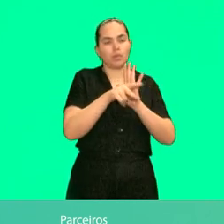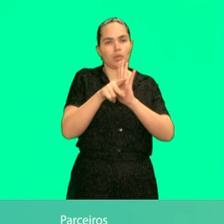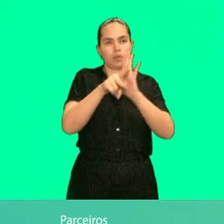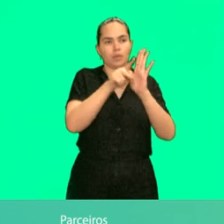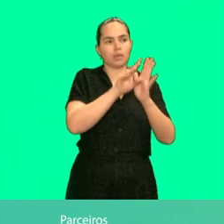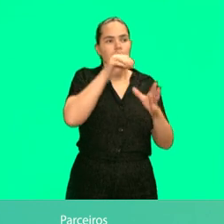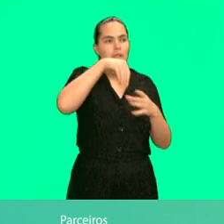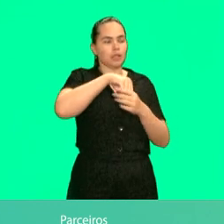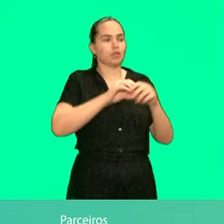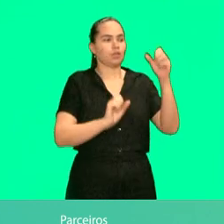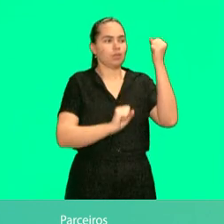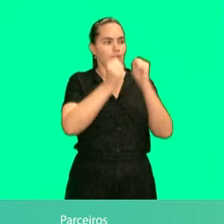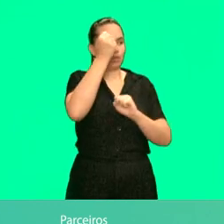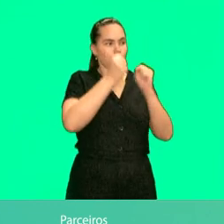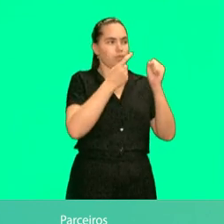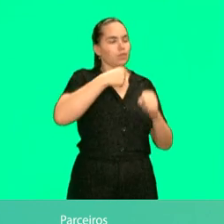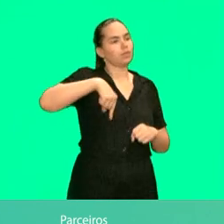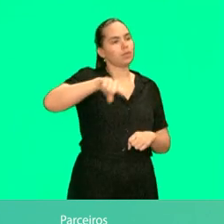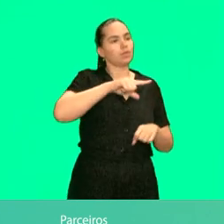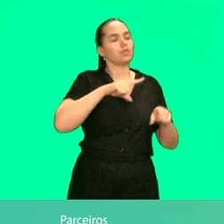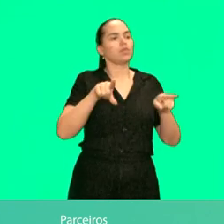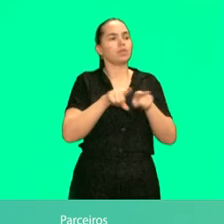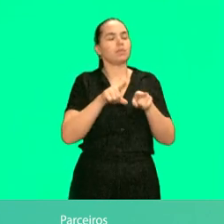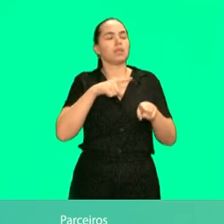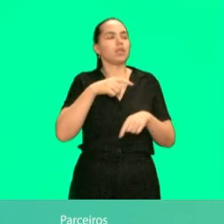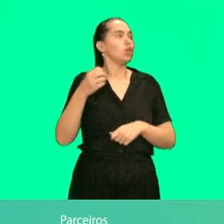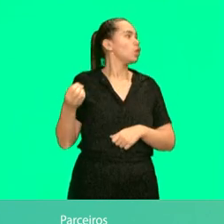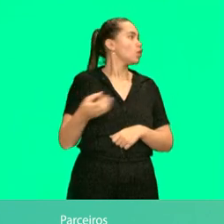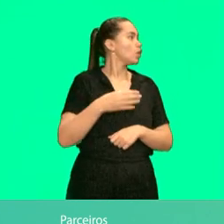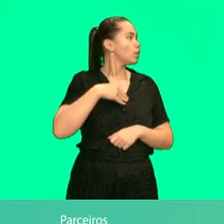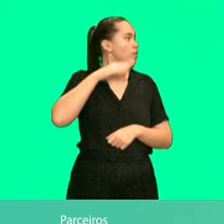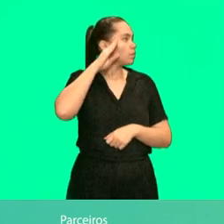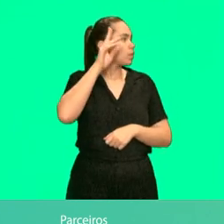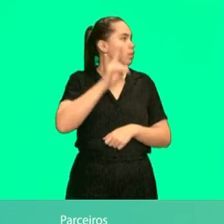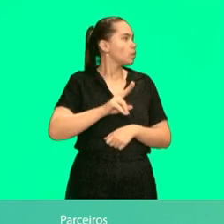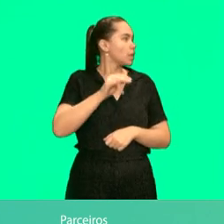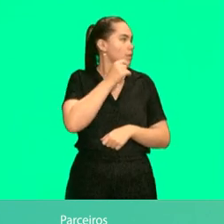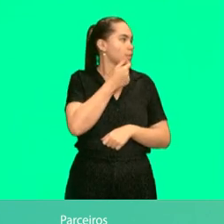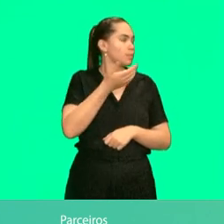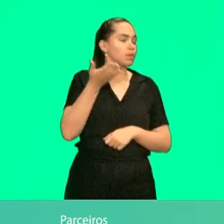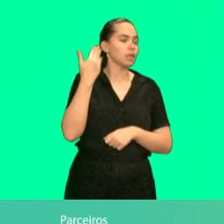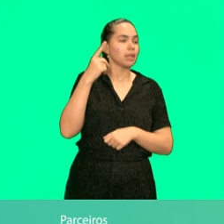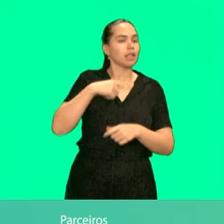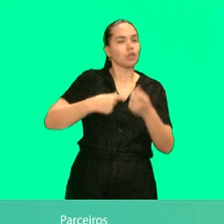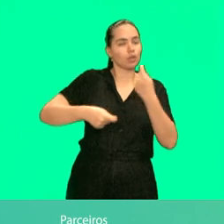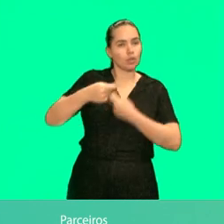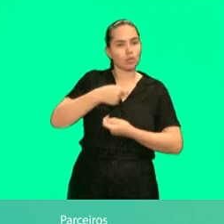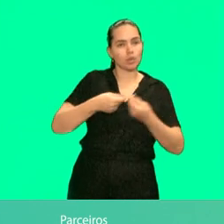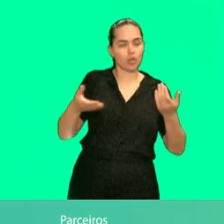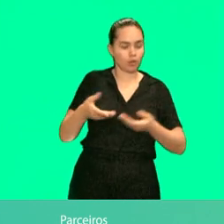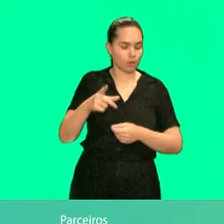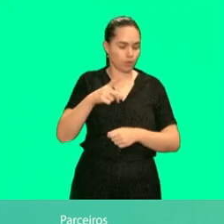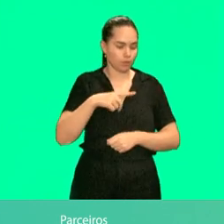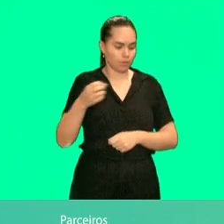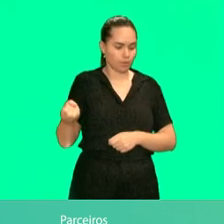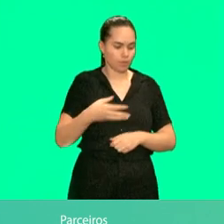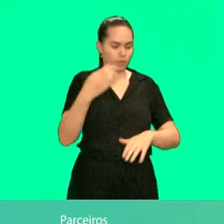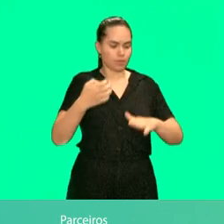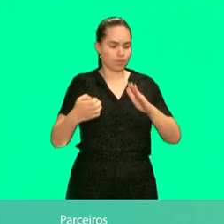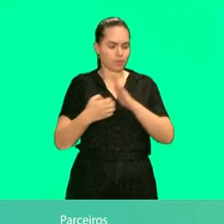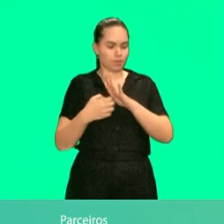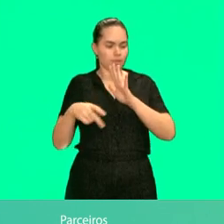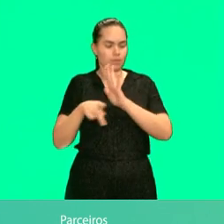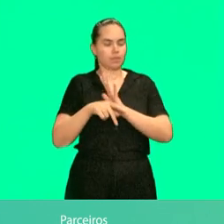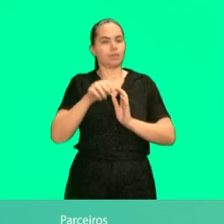nitrogen-based chemical products for industrial applications. We have a new business